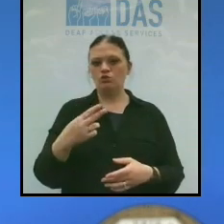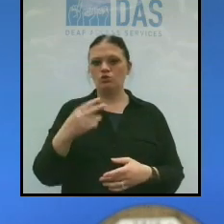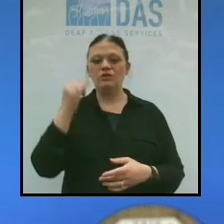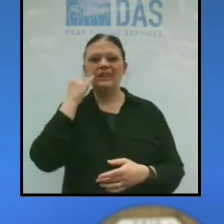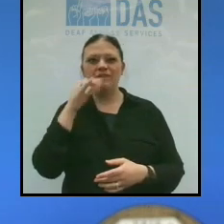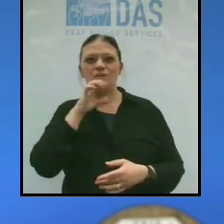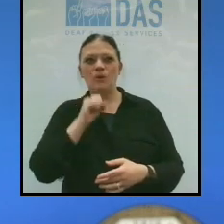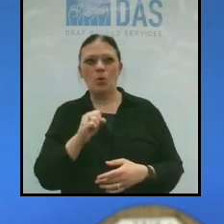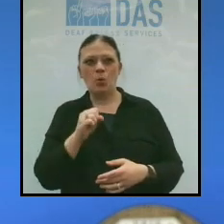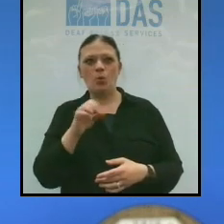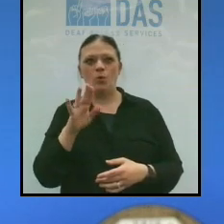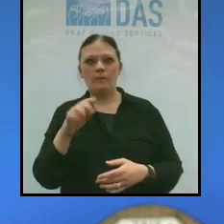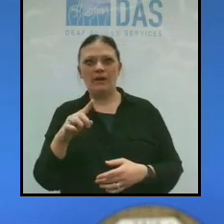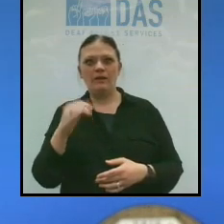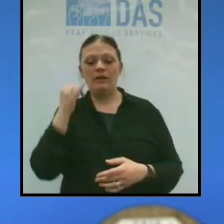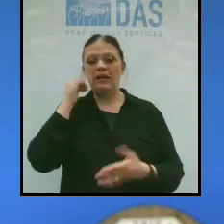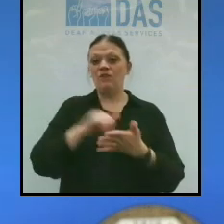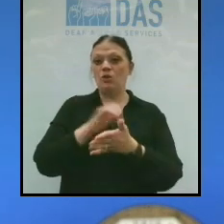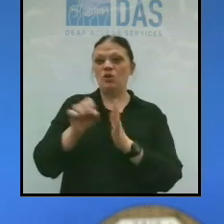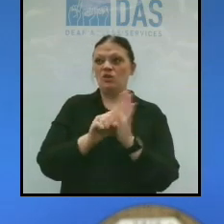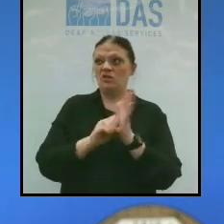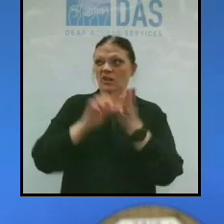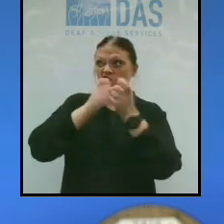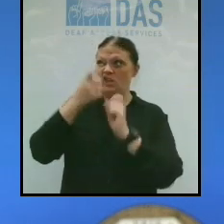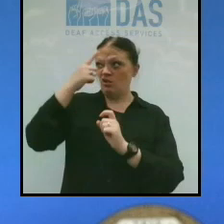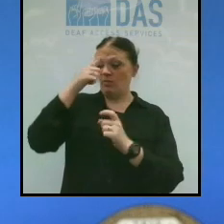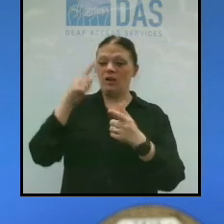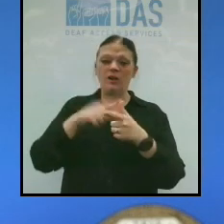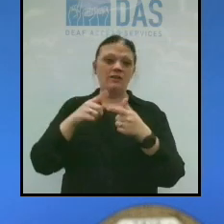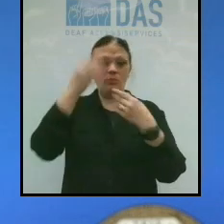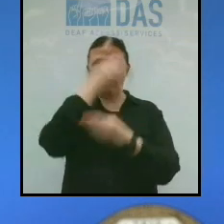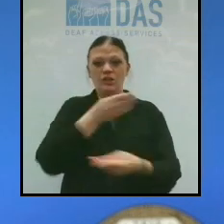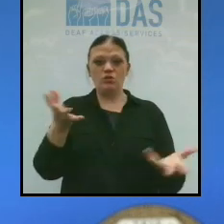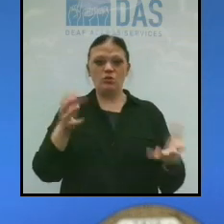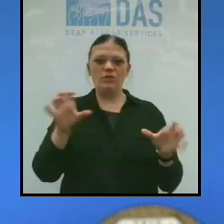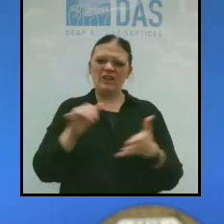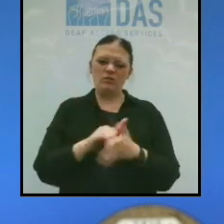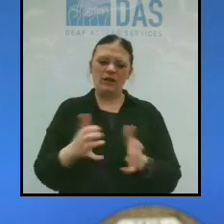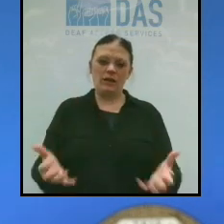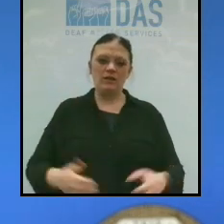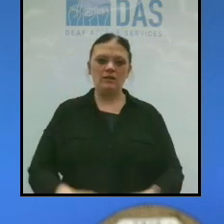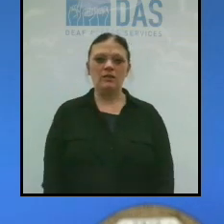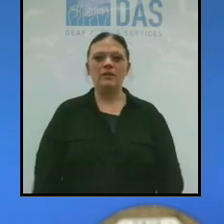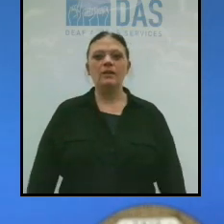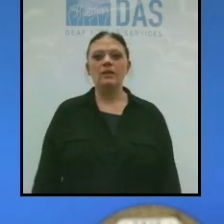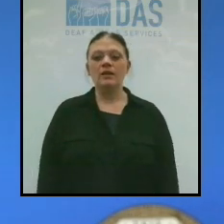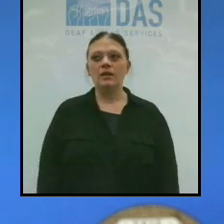And if New York State decides to change its mind, then we'll let the public know. And they do that a lot.